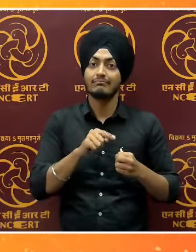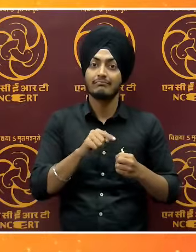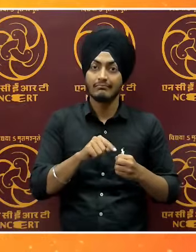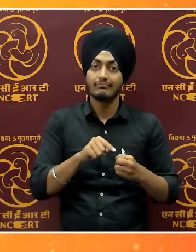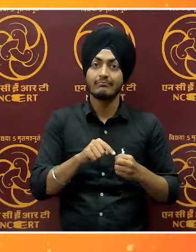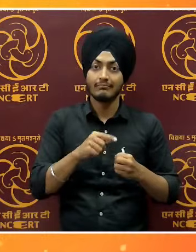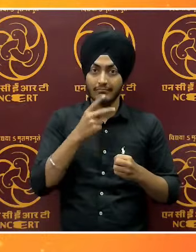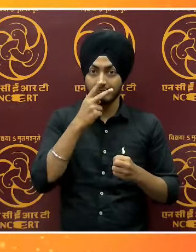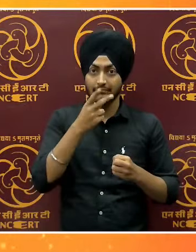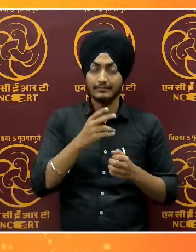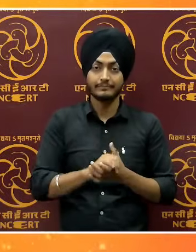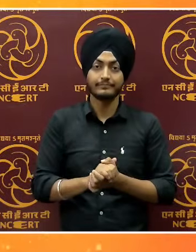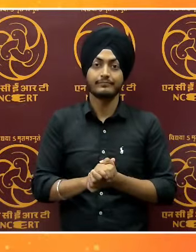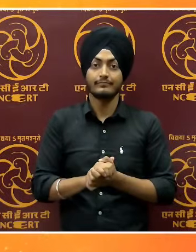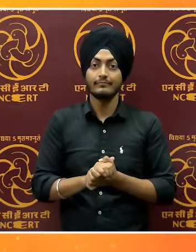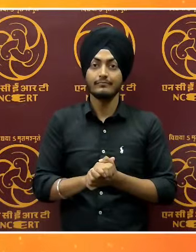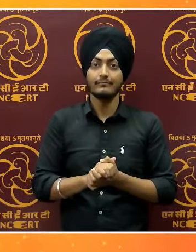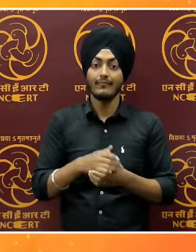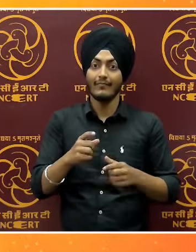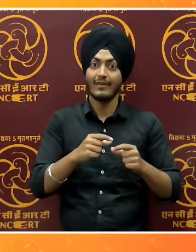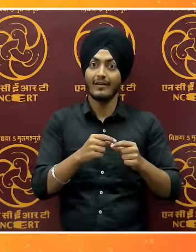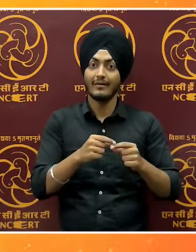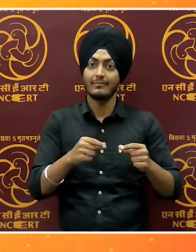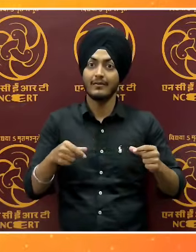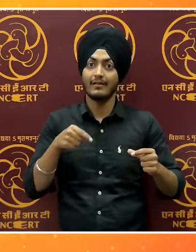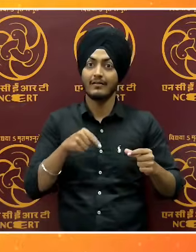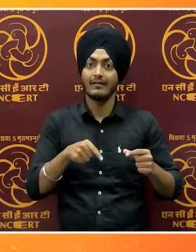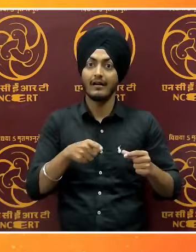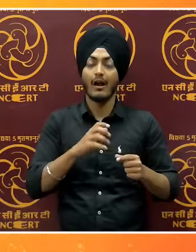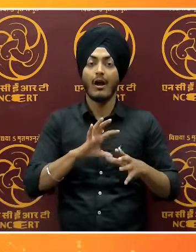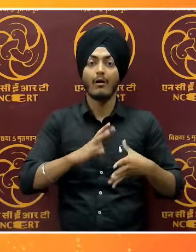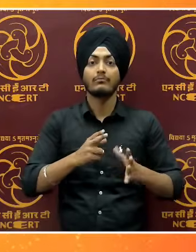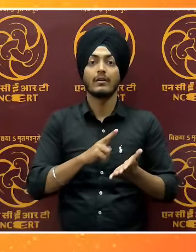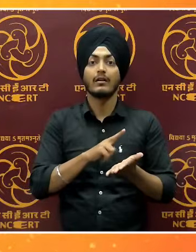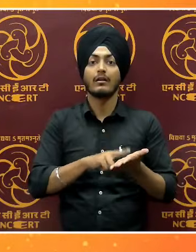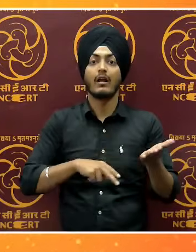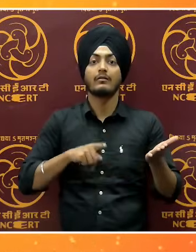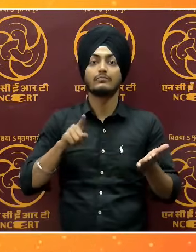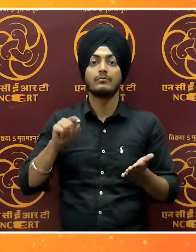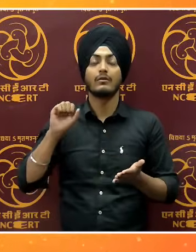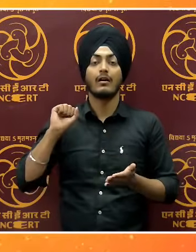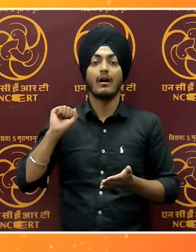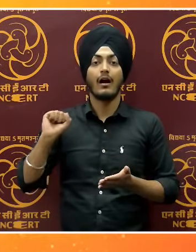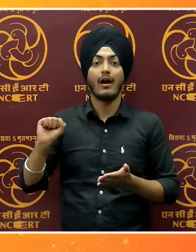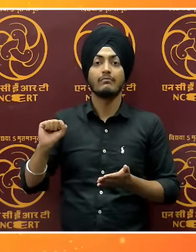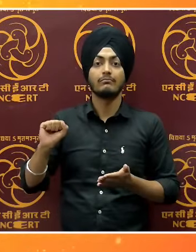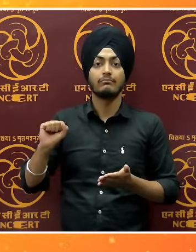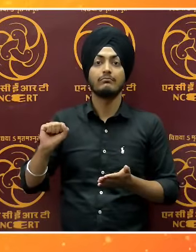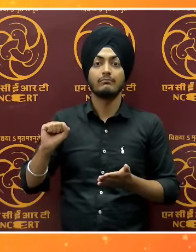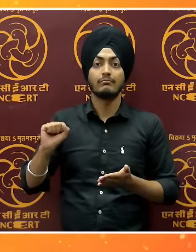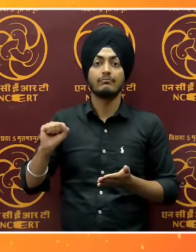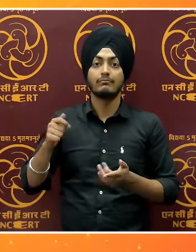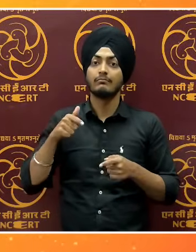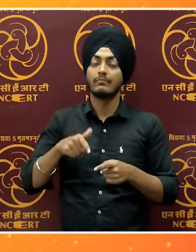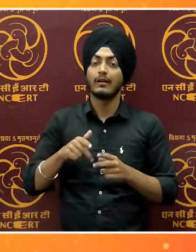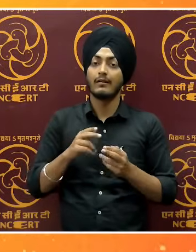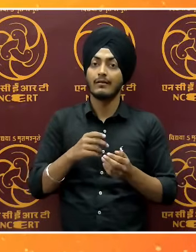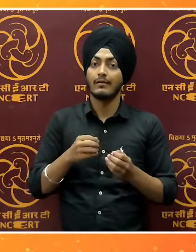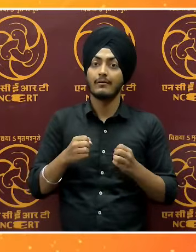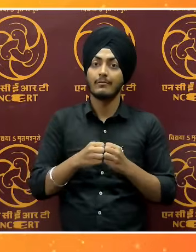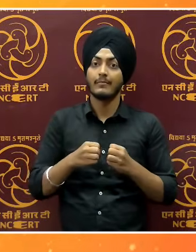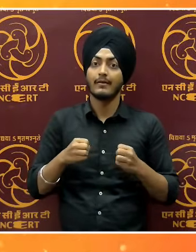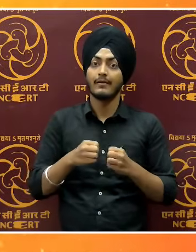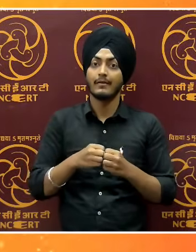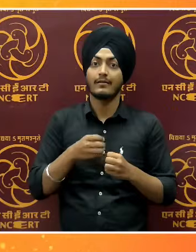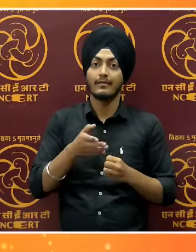Yes. Bar magnet is a natural magnet. Naturally, it has